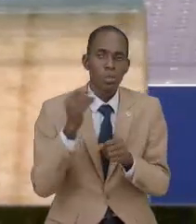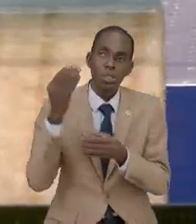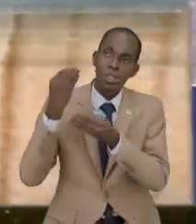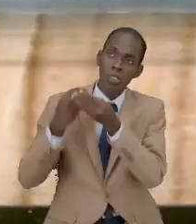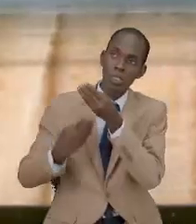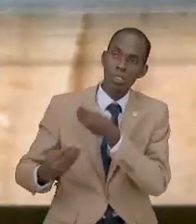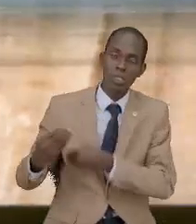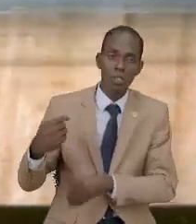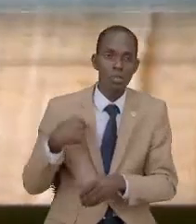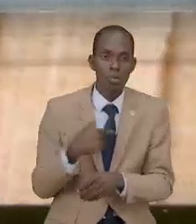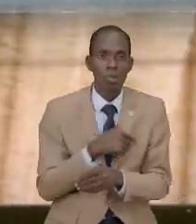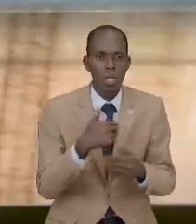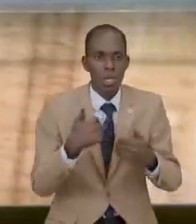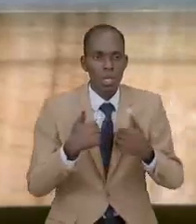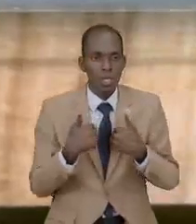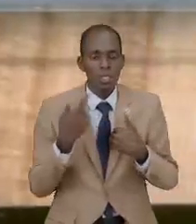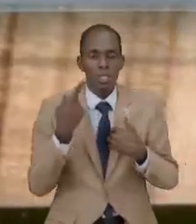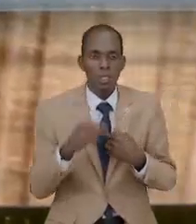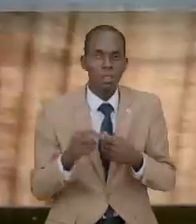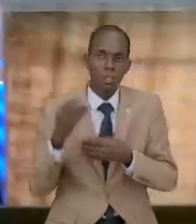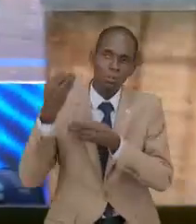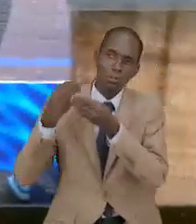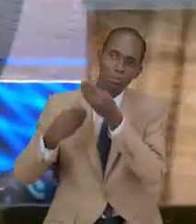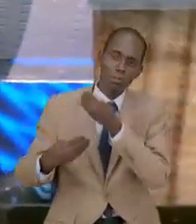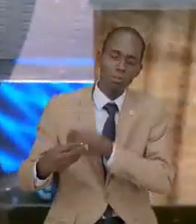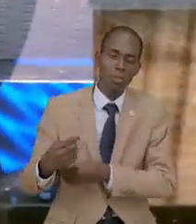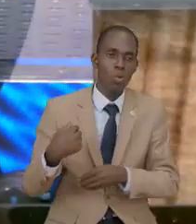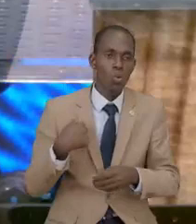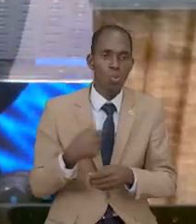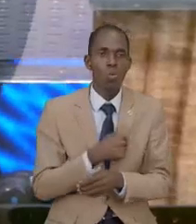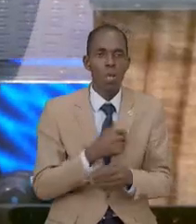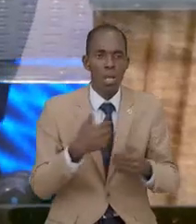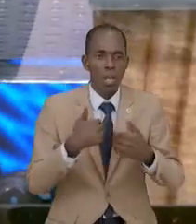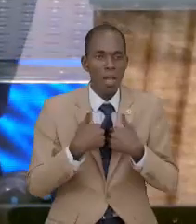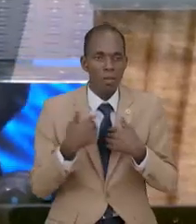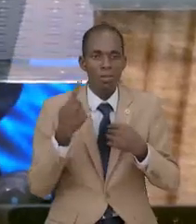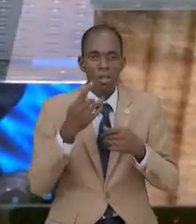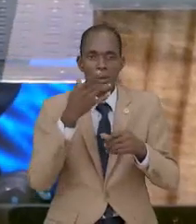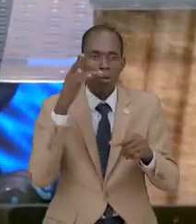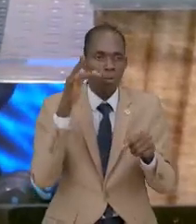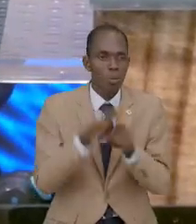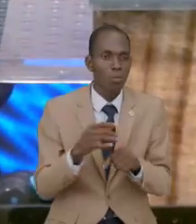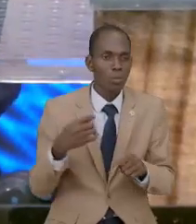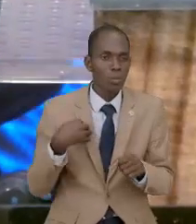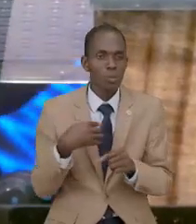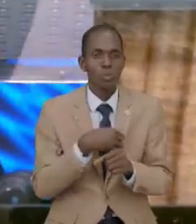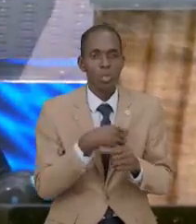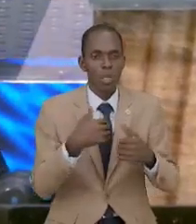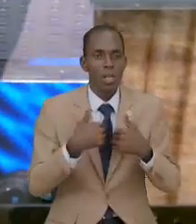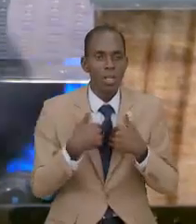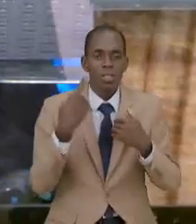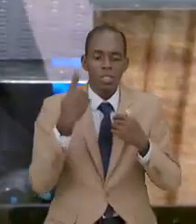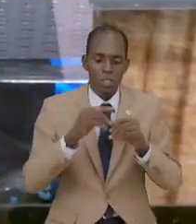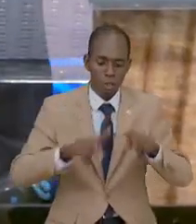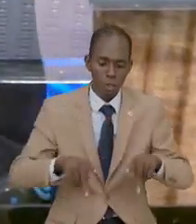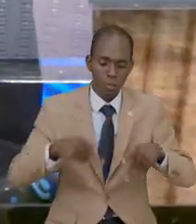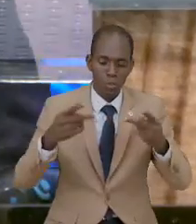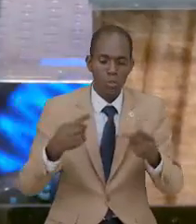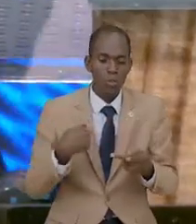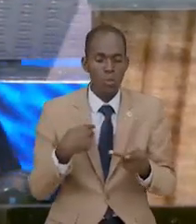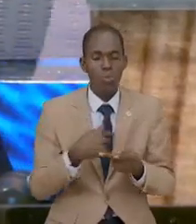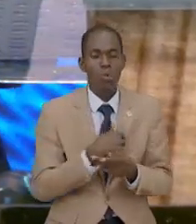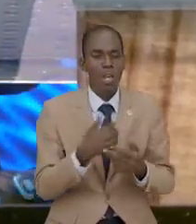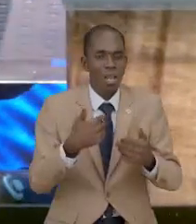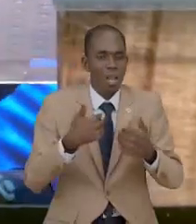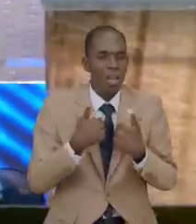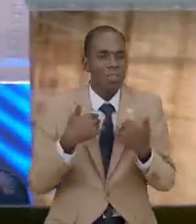have, the heritage we have, the promise we have, the provision we have,